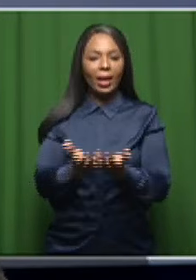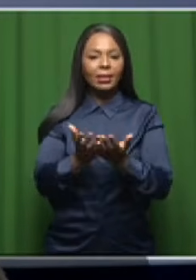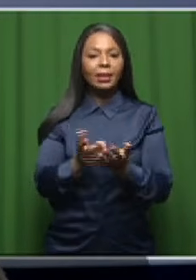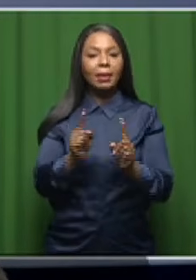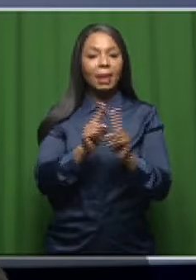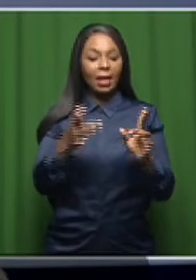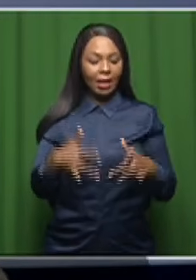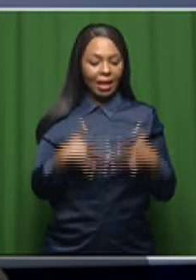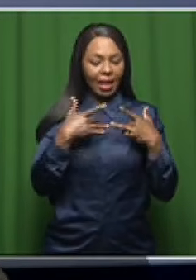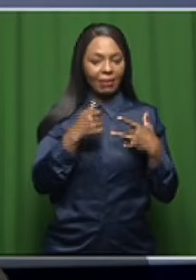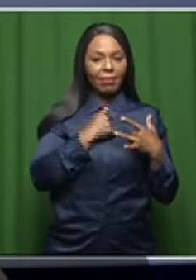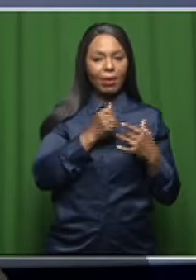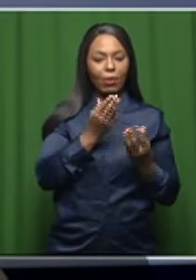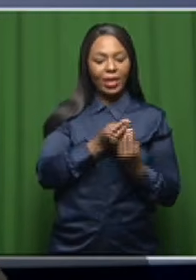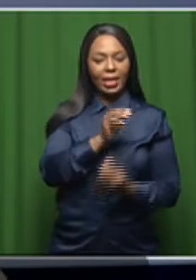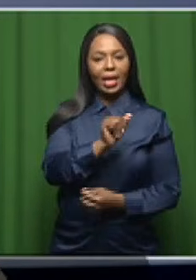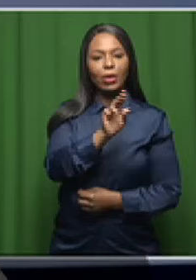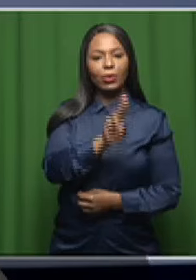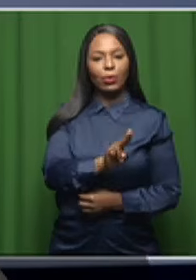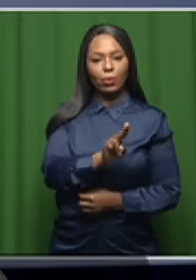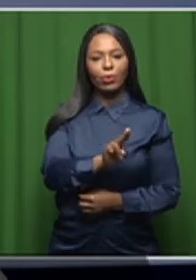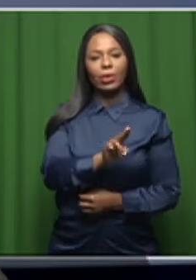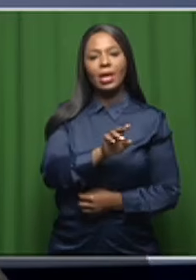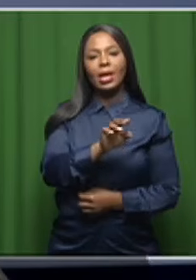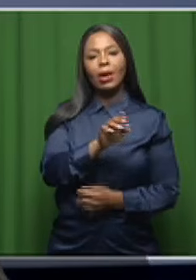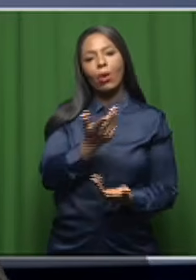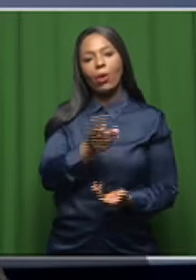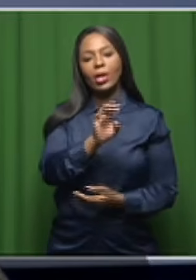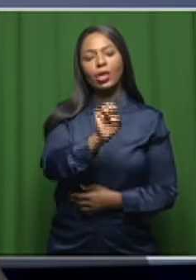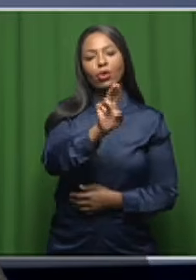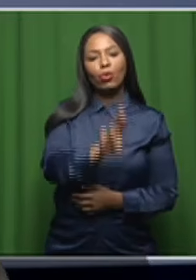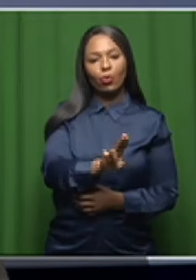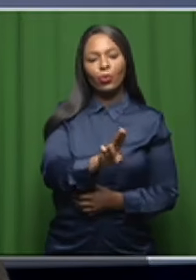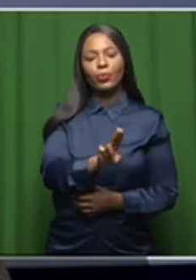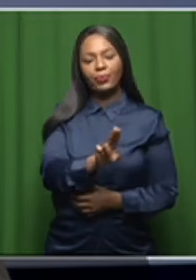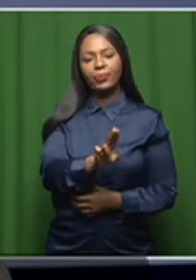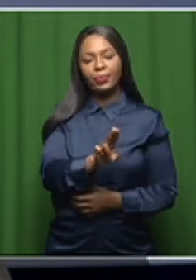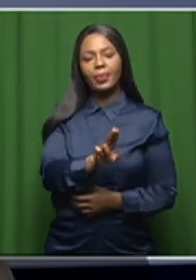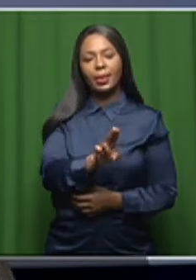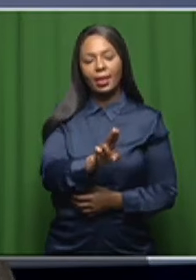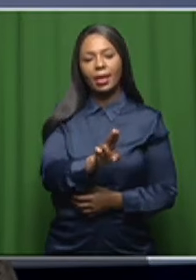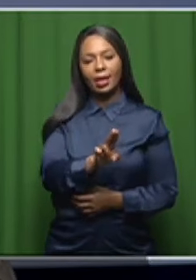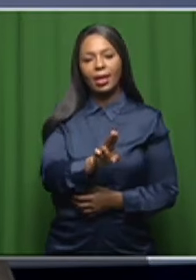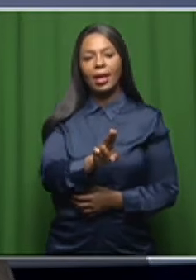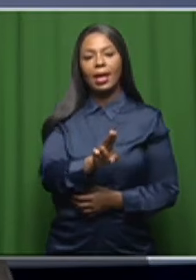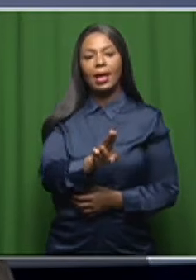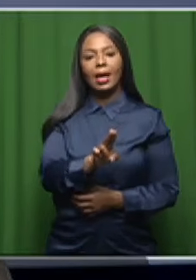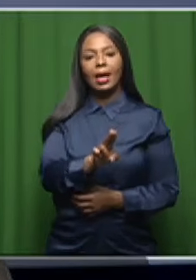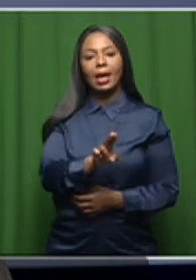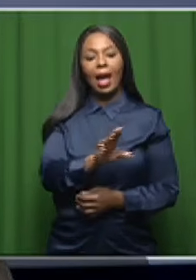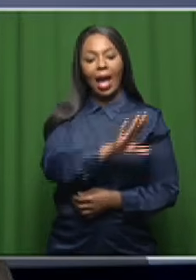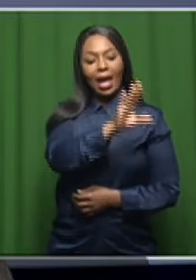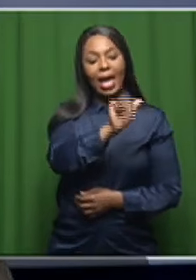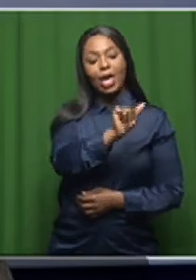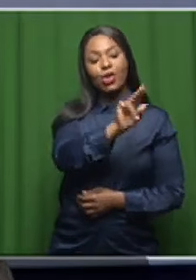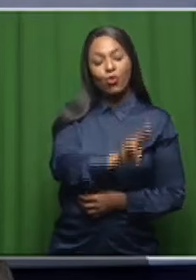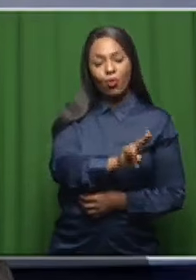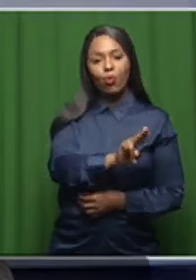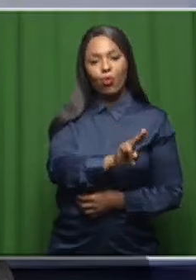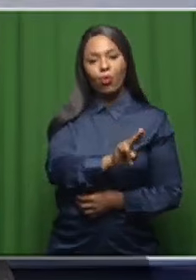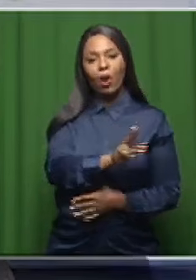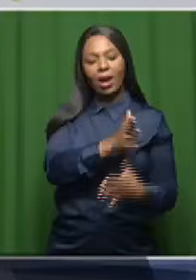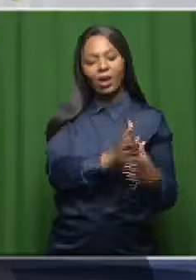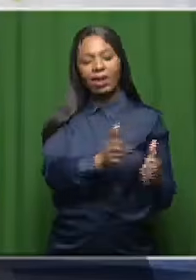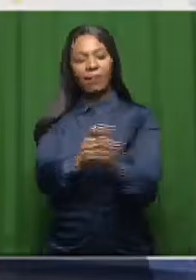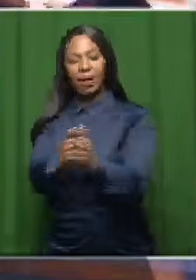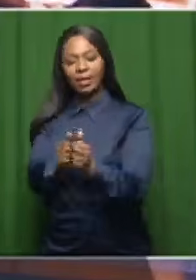life with the African Union, European Union Youth Core Group, we, as the African Union counterparts, are